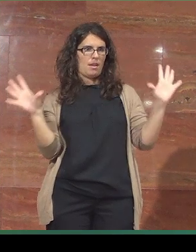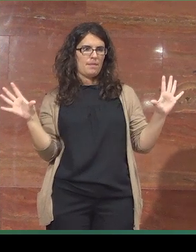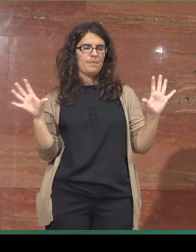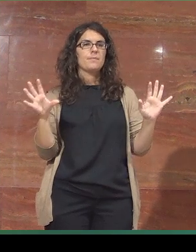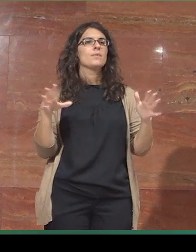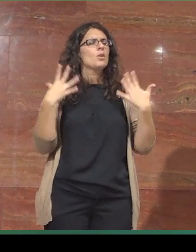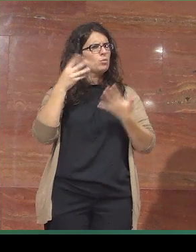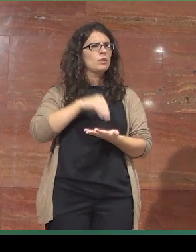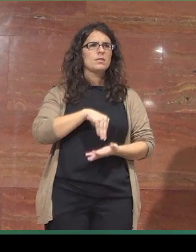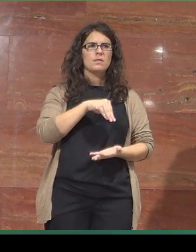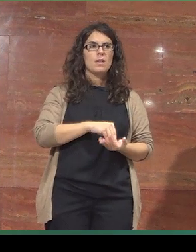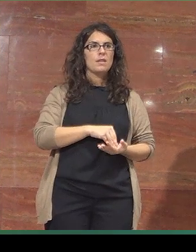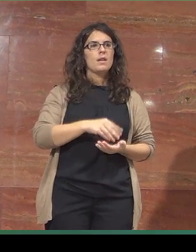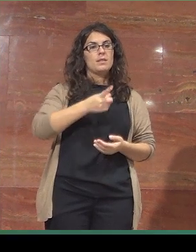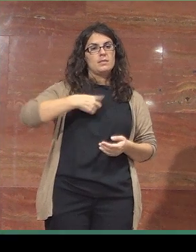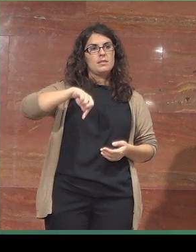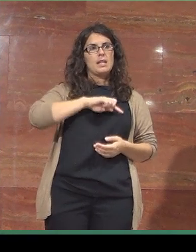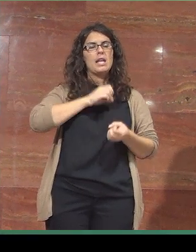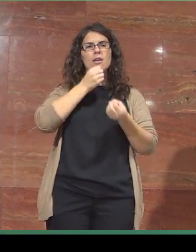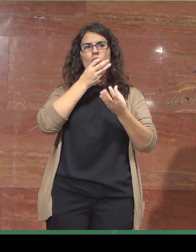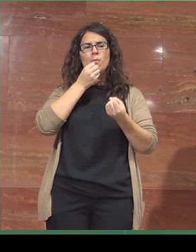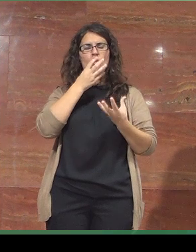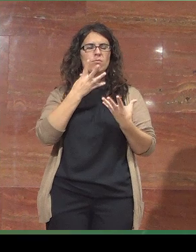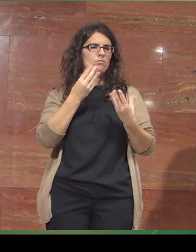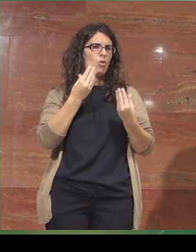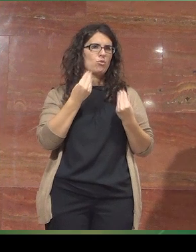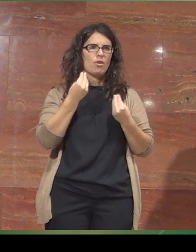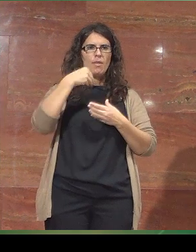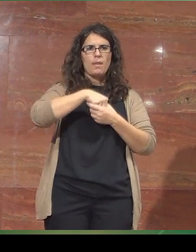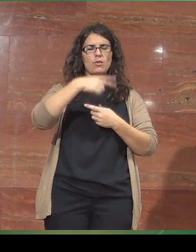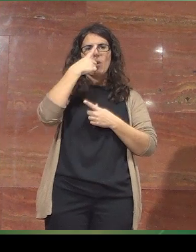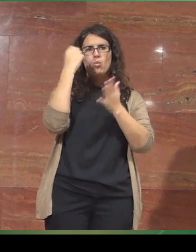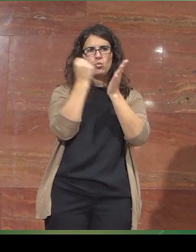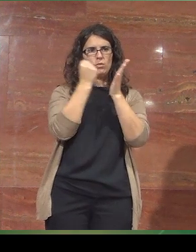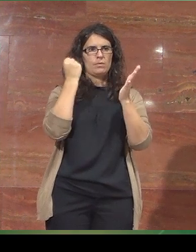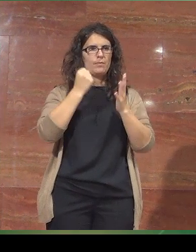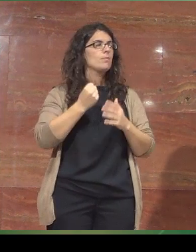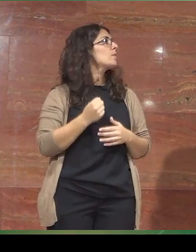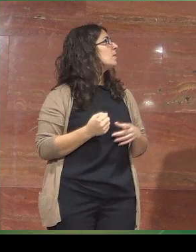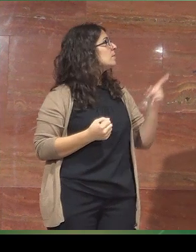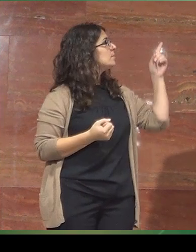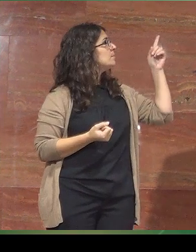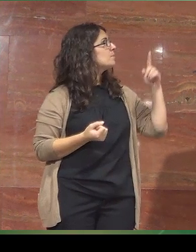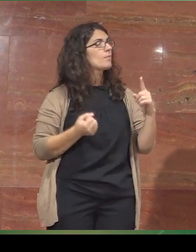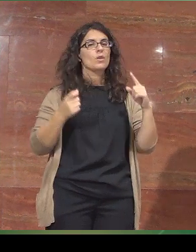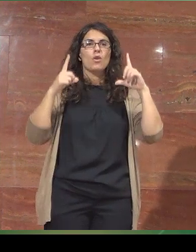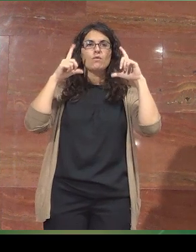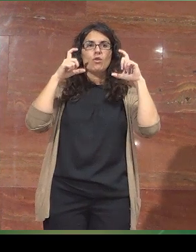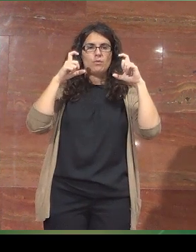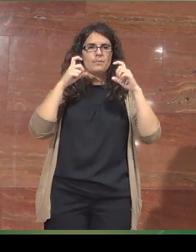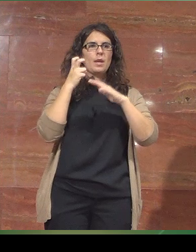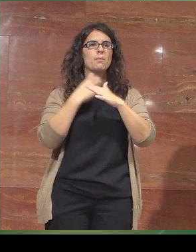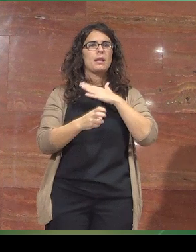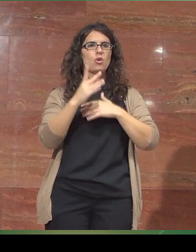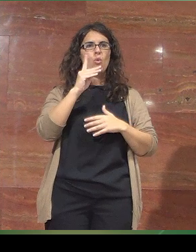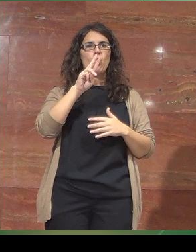information on a sign. This picture I took in the metro station in Dubai. And I think that's extremely good. It's very